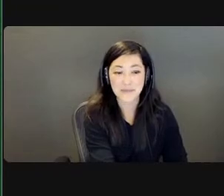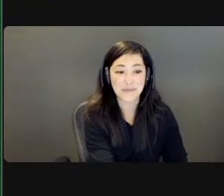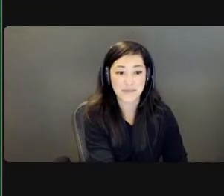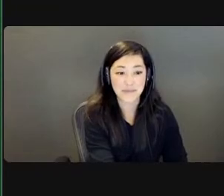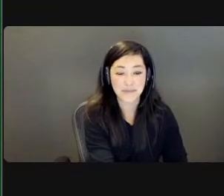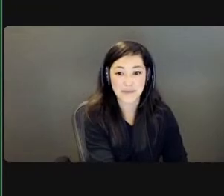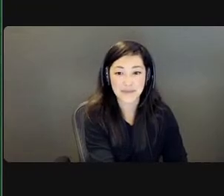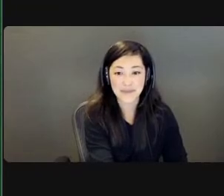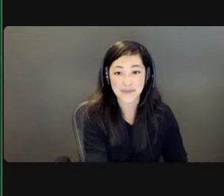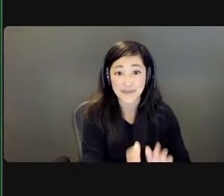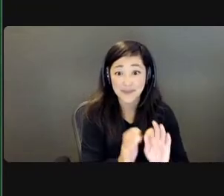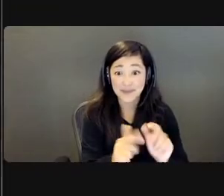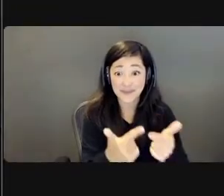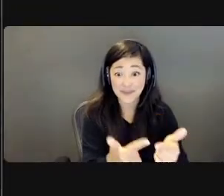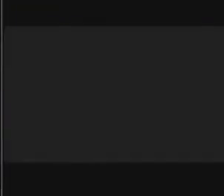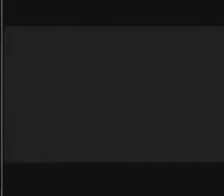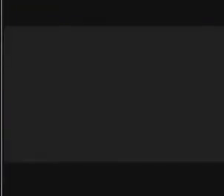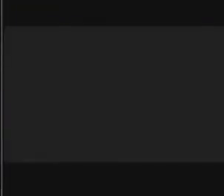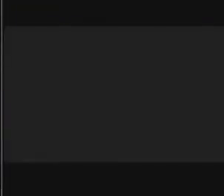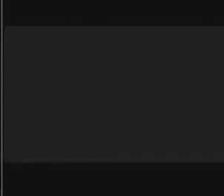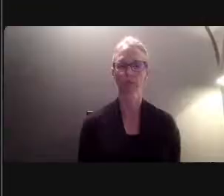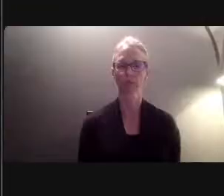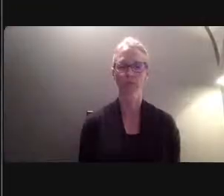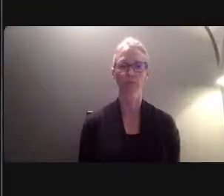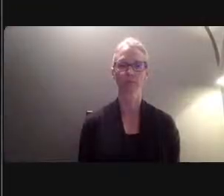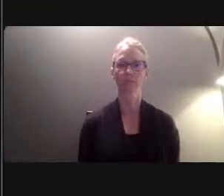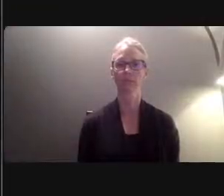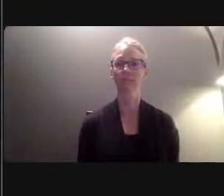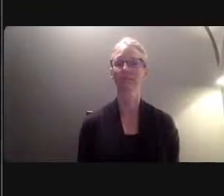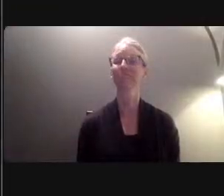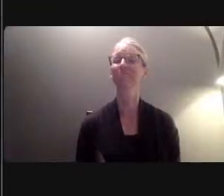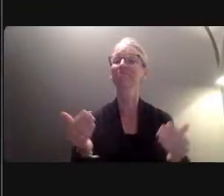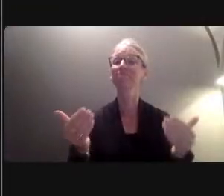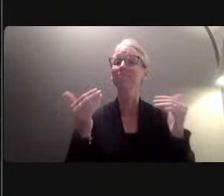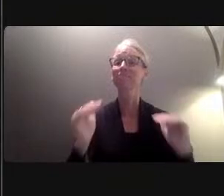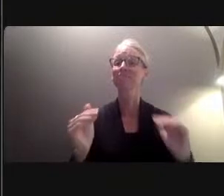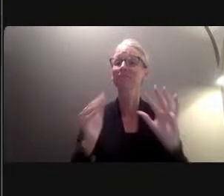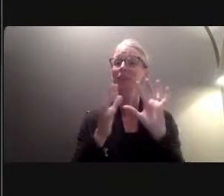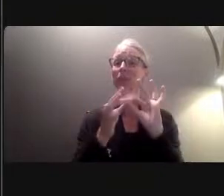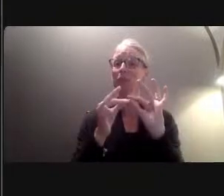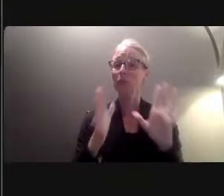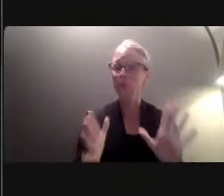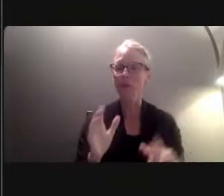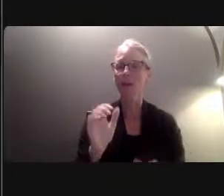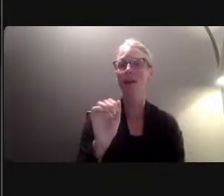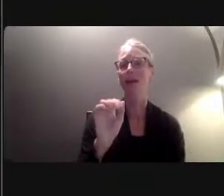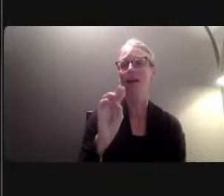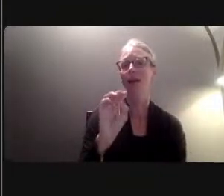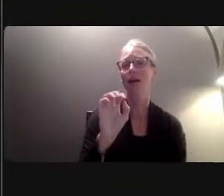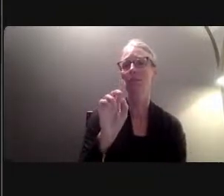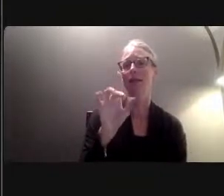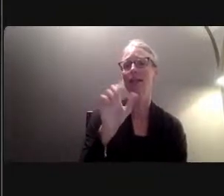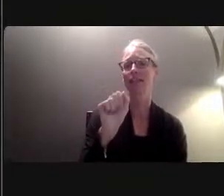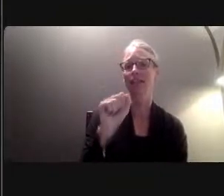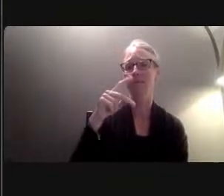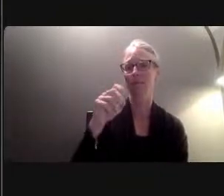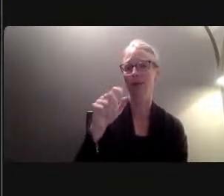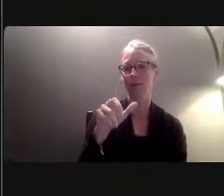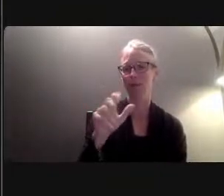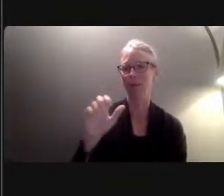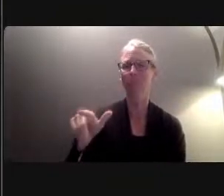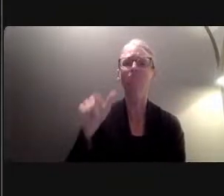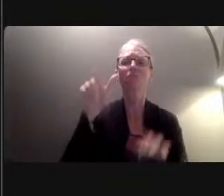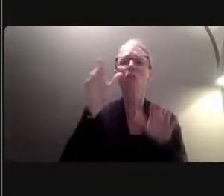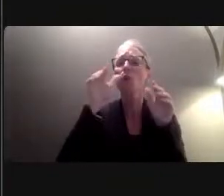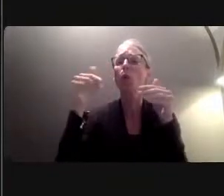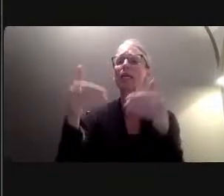speaker today is Amanda Powell. Amanda is an outdoor content creator who focuses on accessibility in the outdoors.